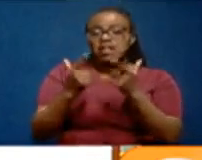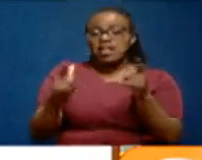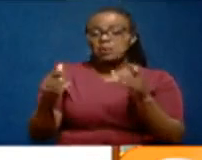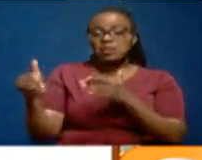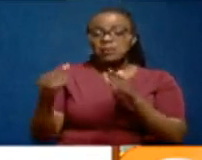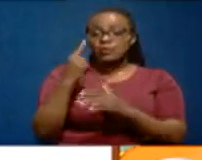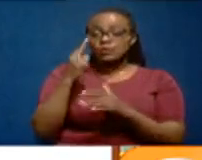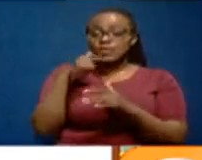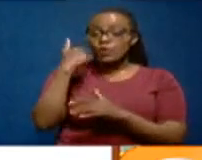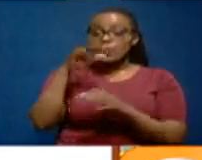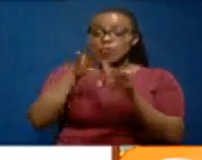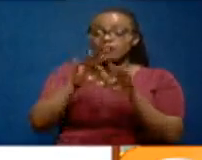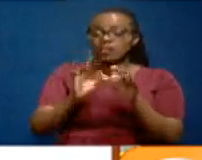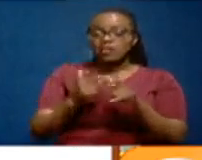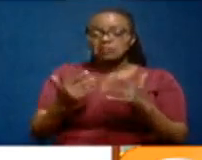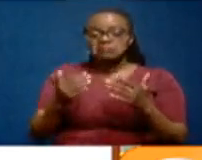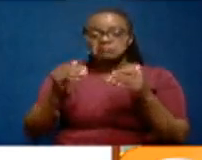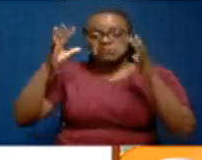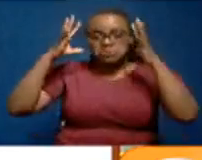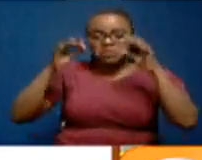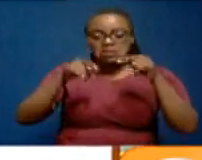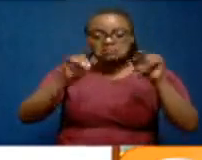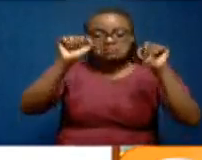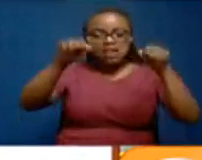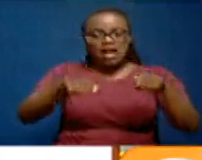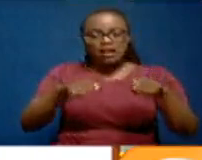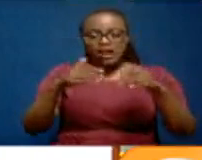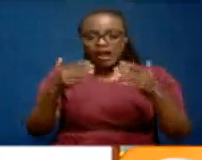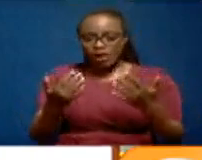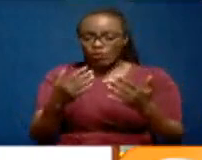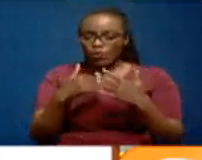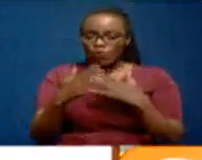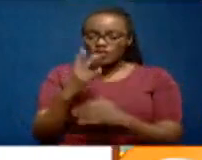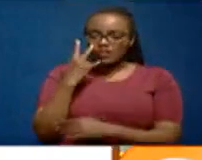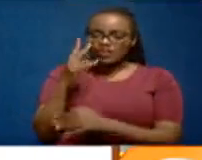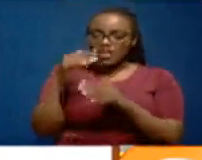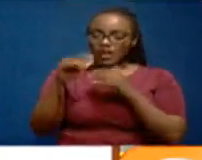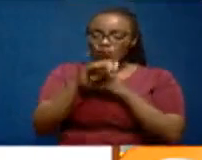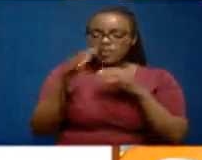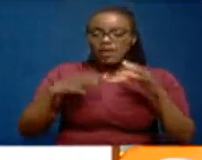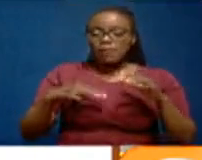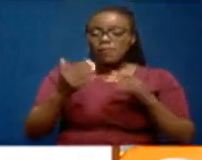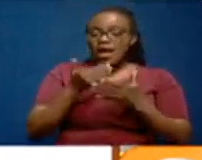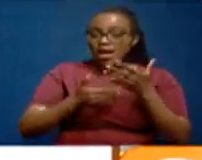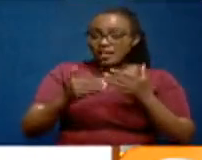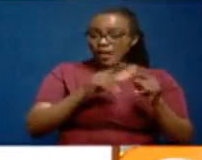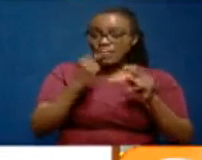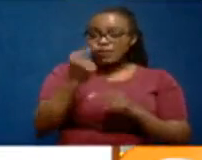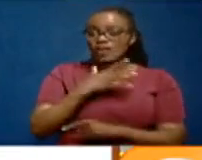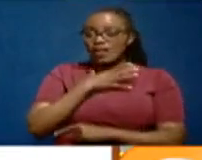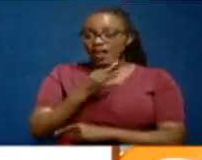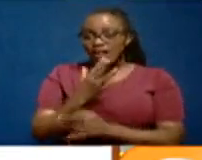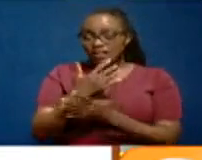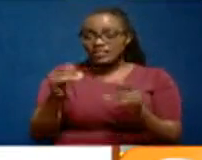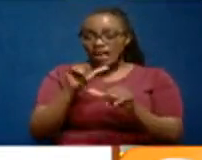see exactly who we are voting, and then now you can make up your mind based on what you see and how the candidates engage. The only thing I liked